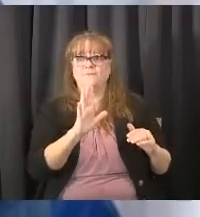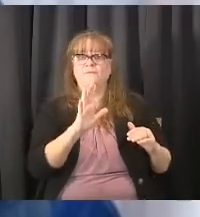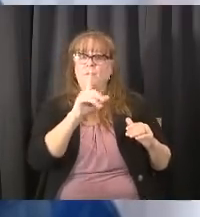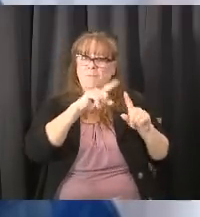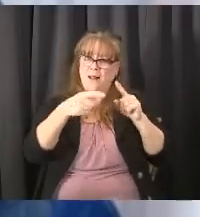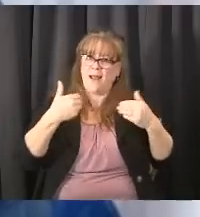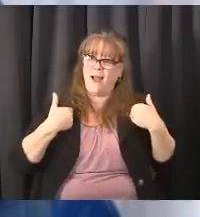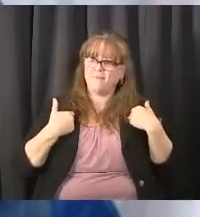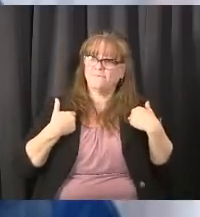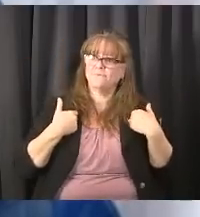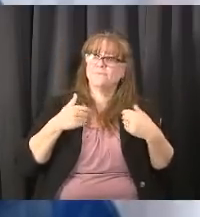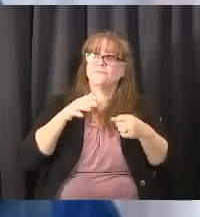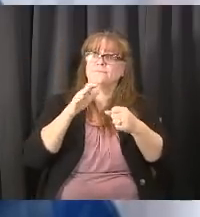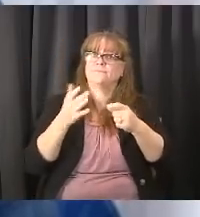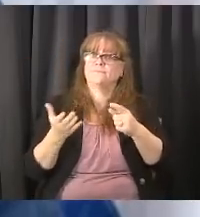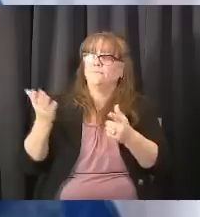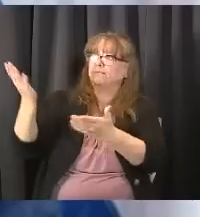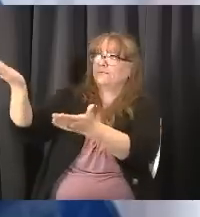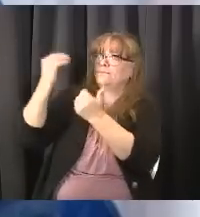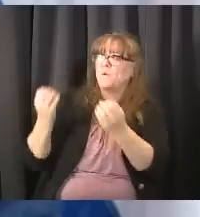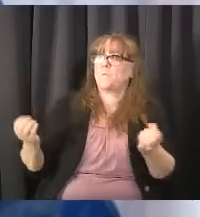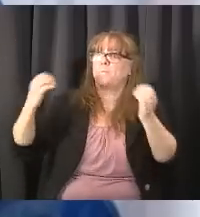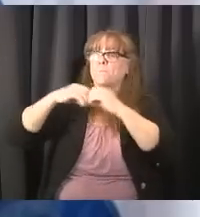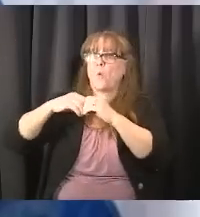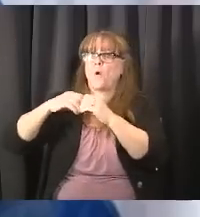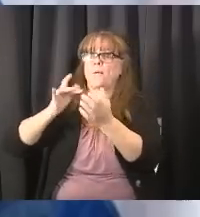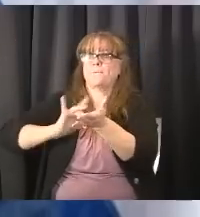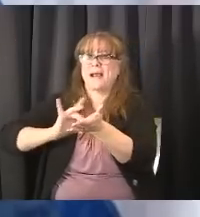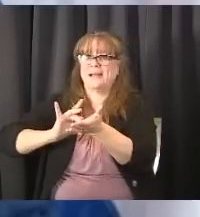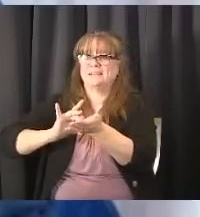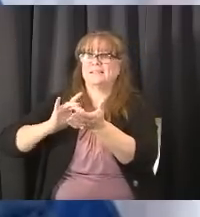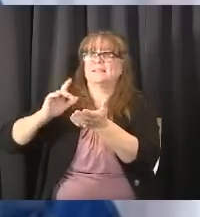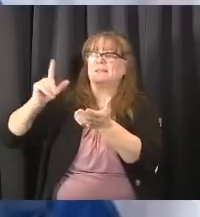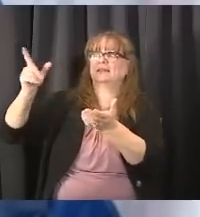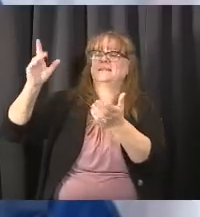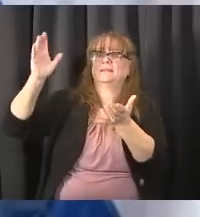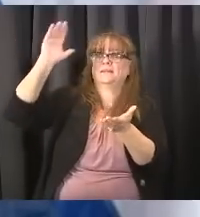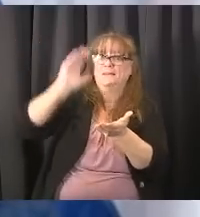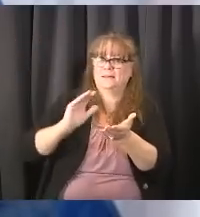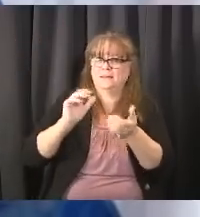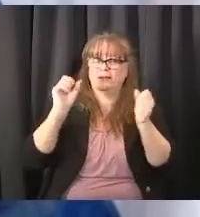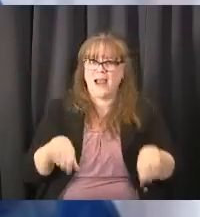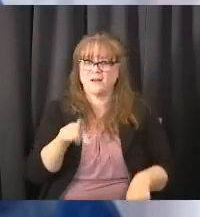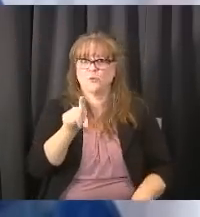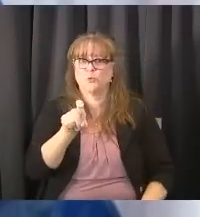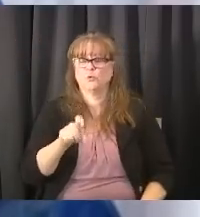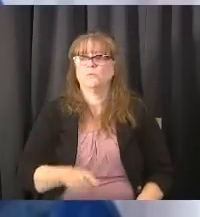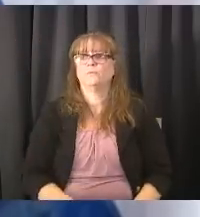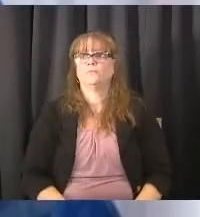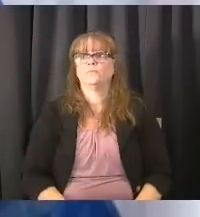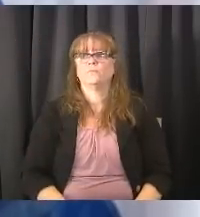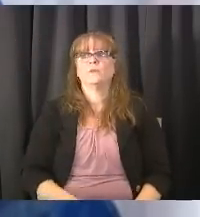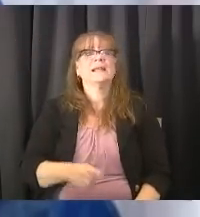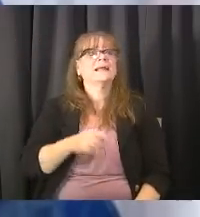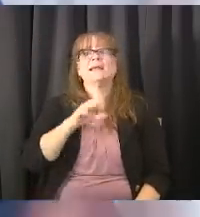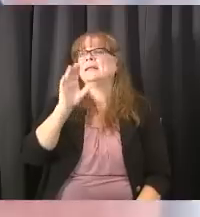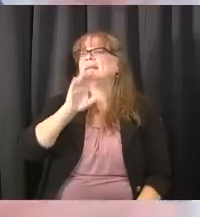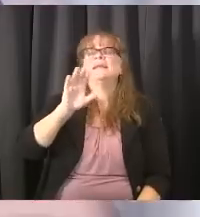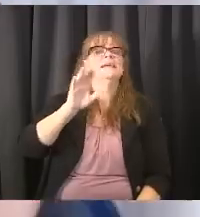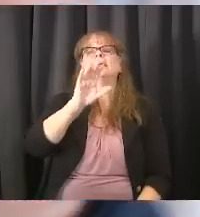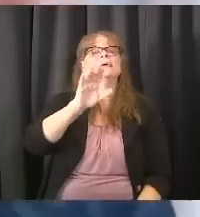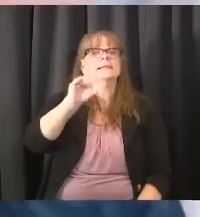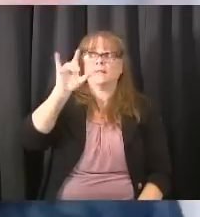from the CDC? Thank you, Governor. Well, it's not a major change for us because we're already doing 70 and up. We would be adding 65 to 69.